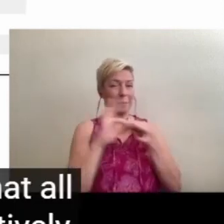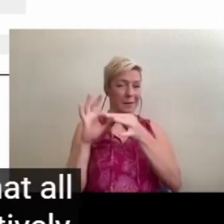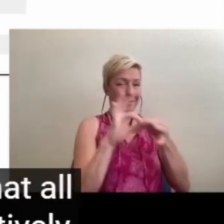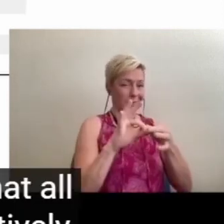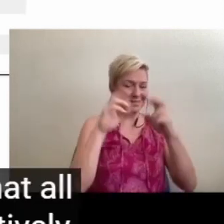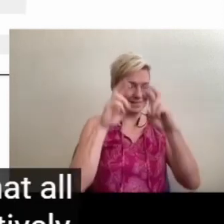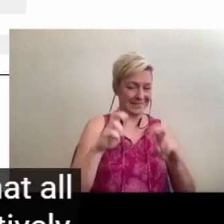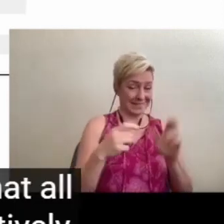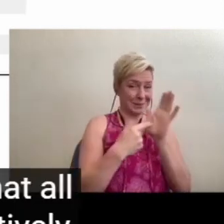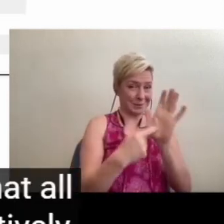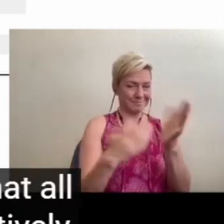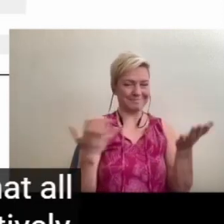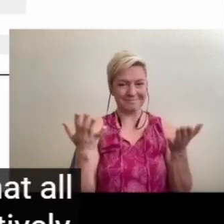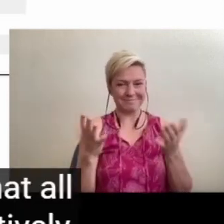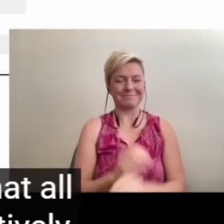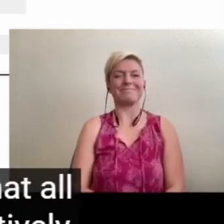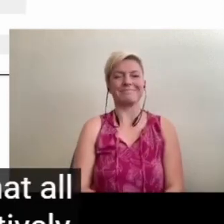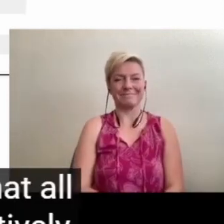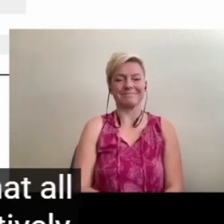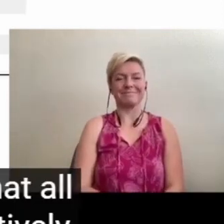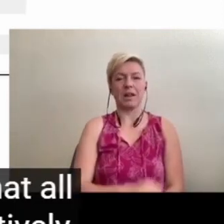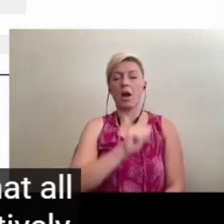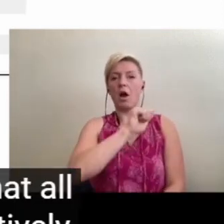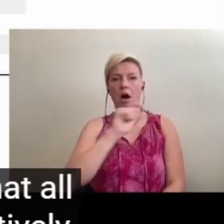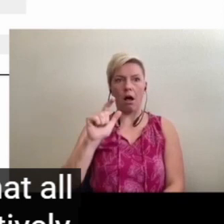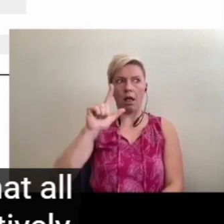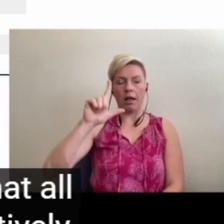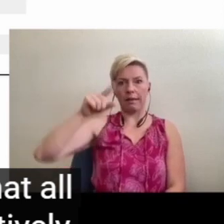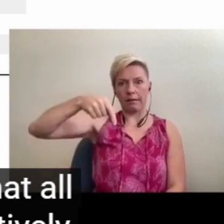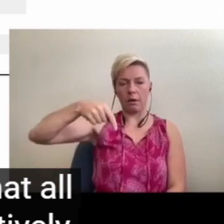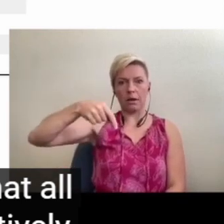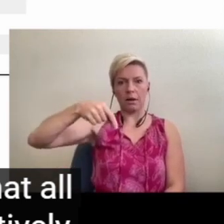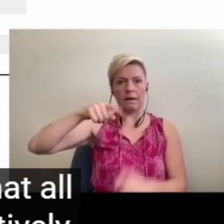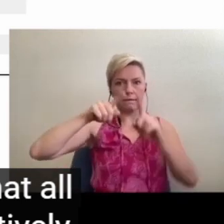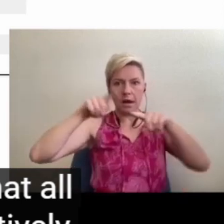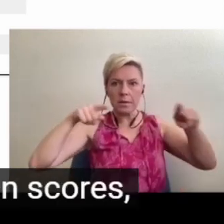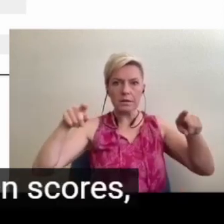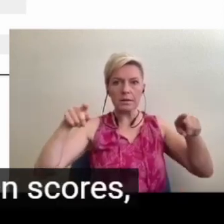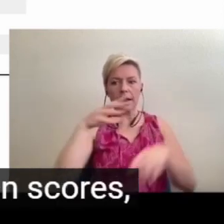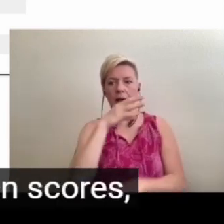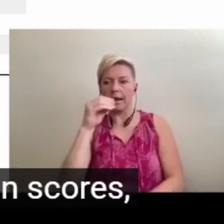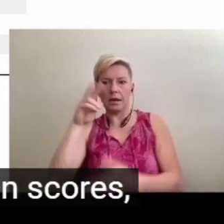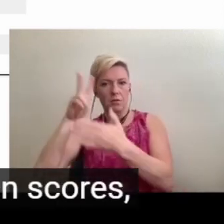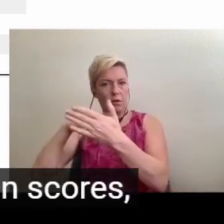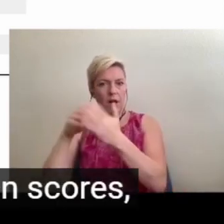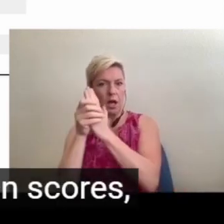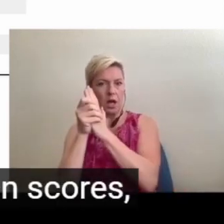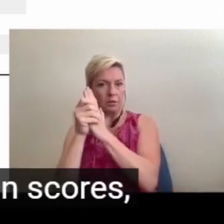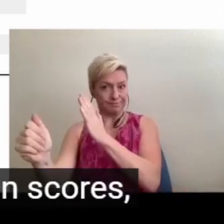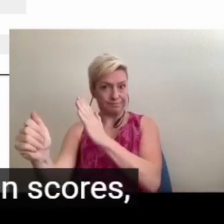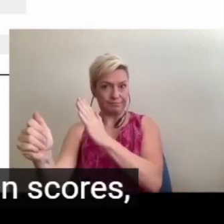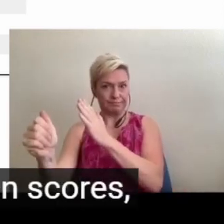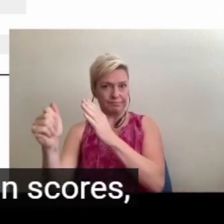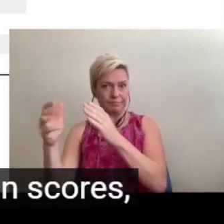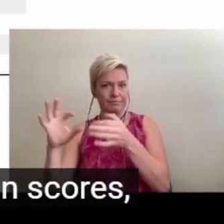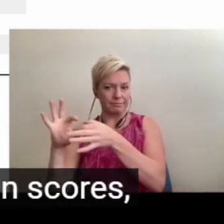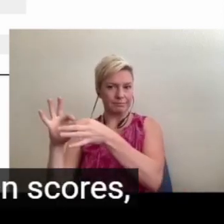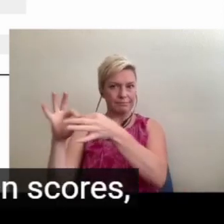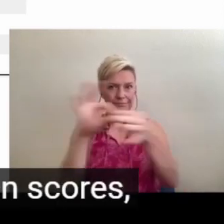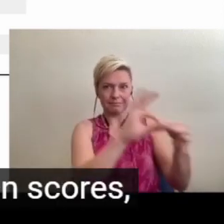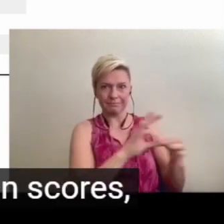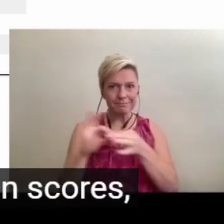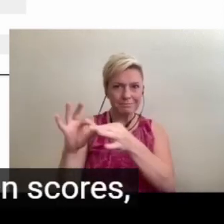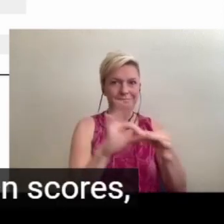The correlation analysis reveals that all lexical quality variables were positively correlated with reading comprehension